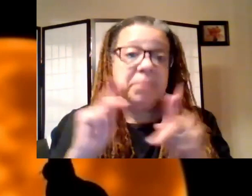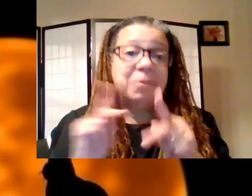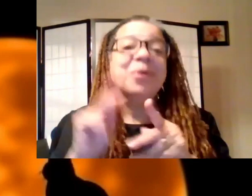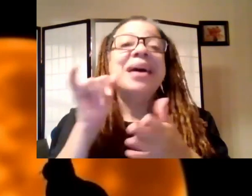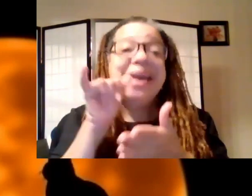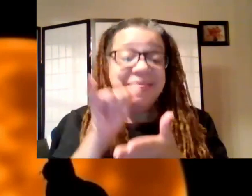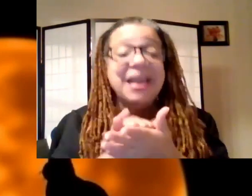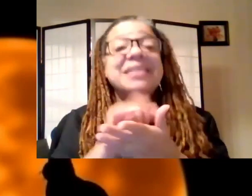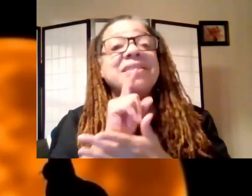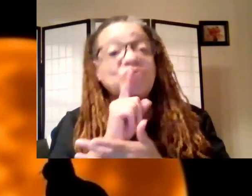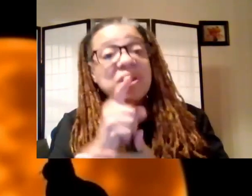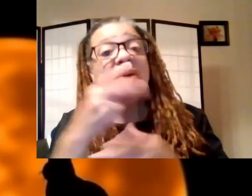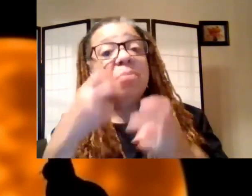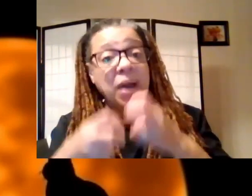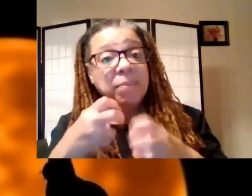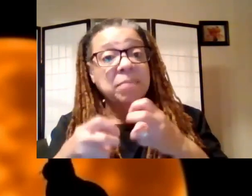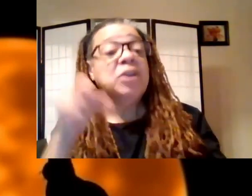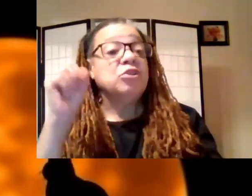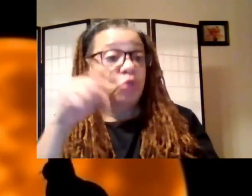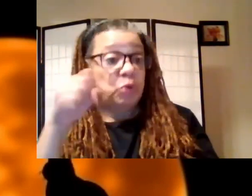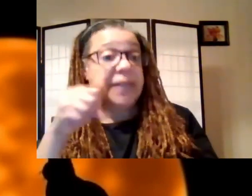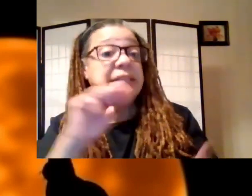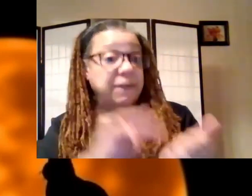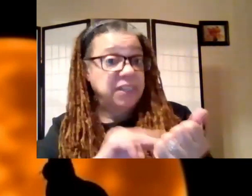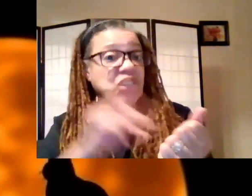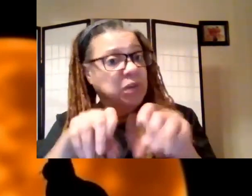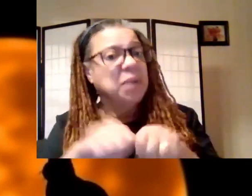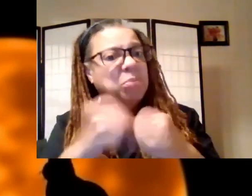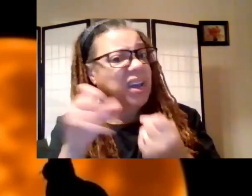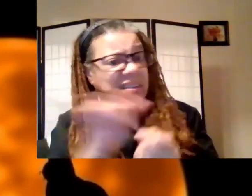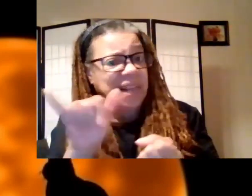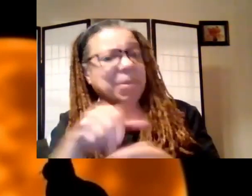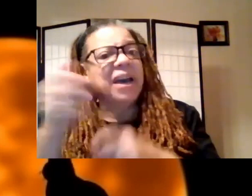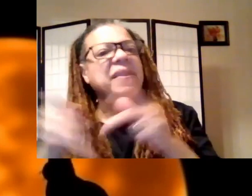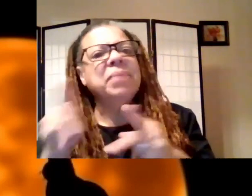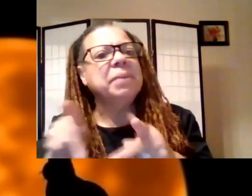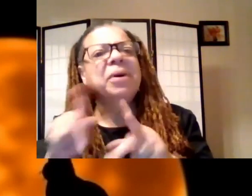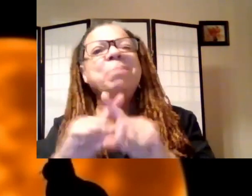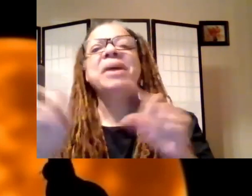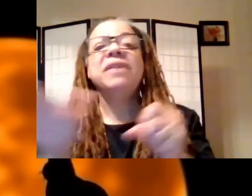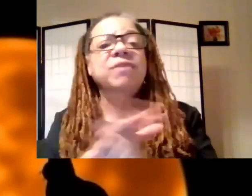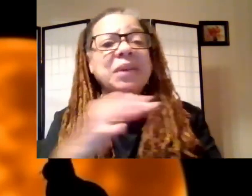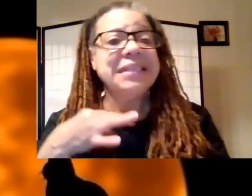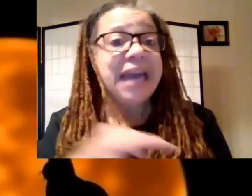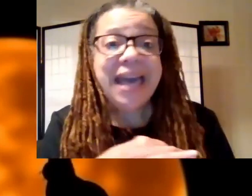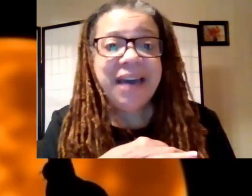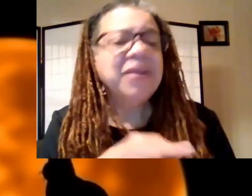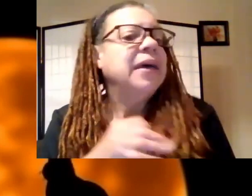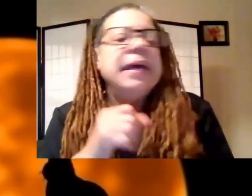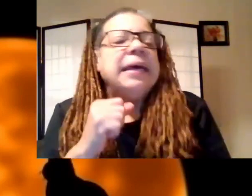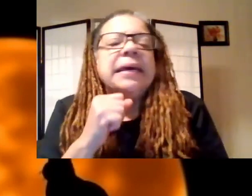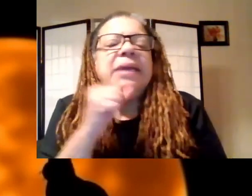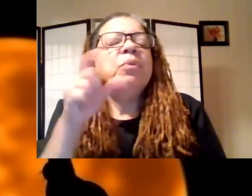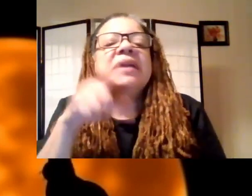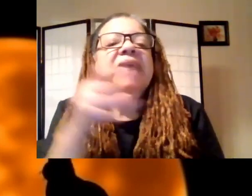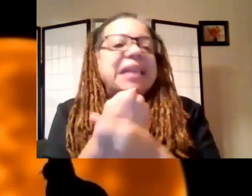problem comes in. So yes, a physician would need a break, but if they're fully staffed, then we wouldn't have any,